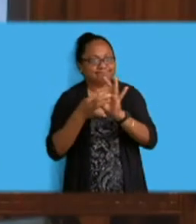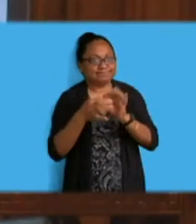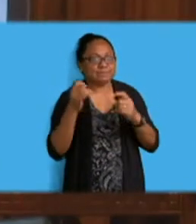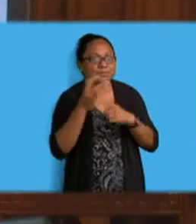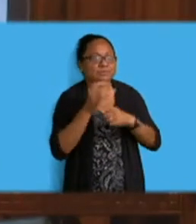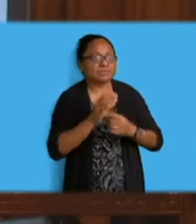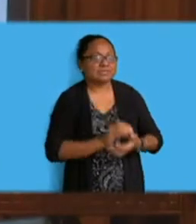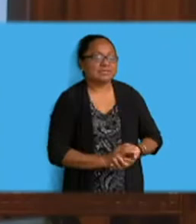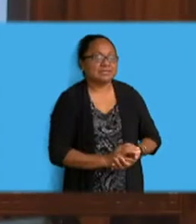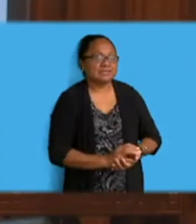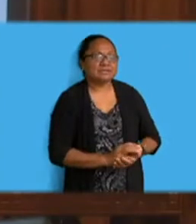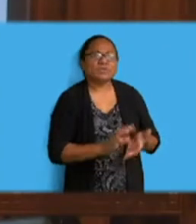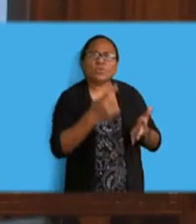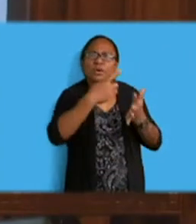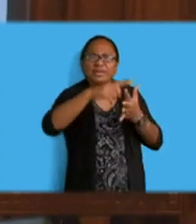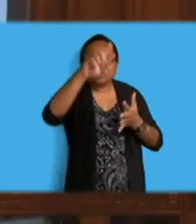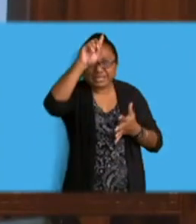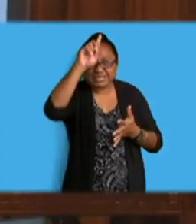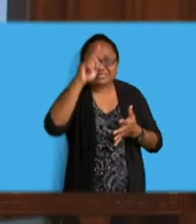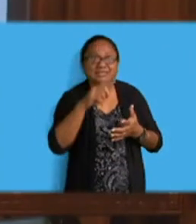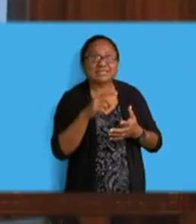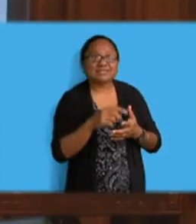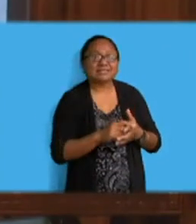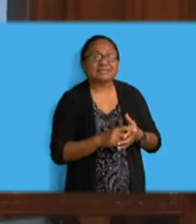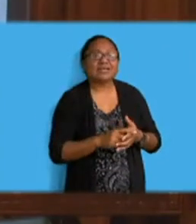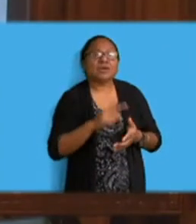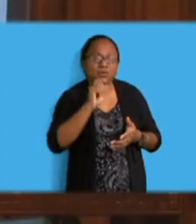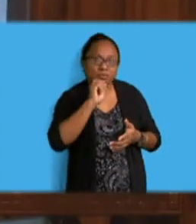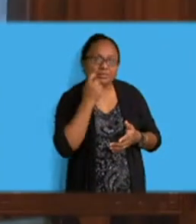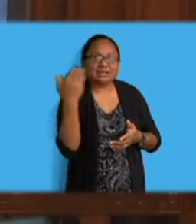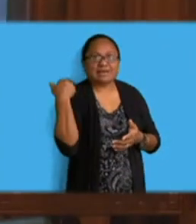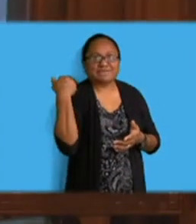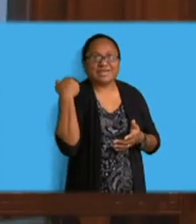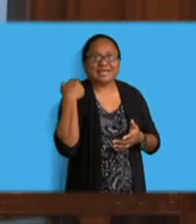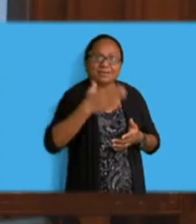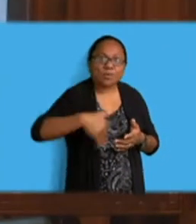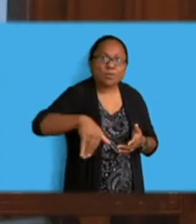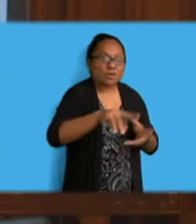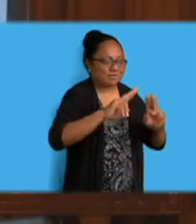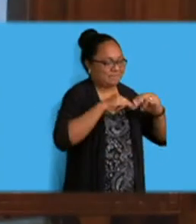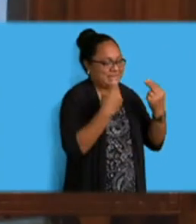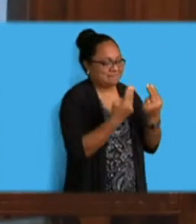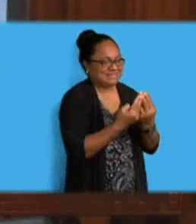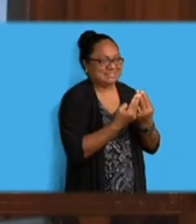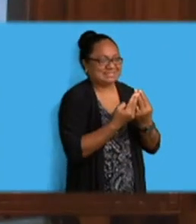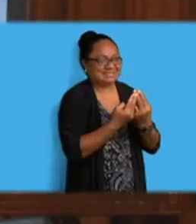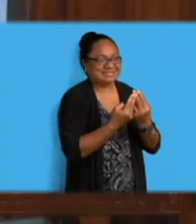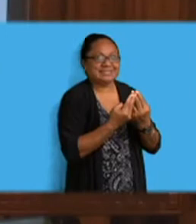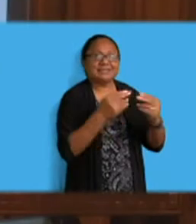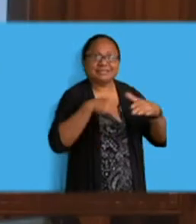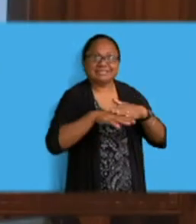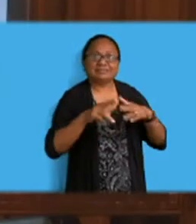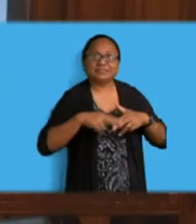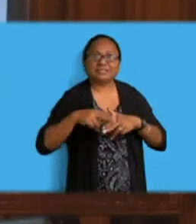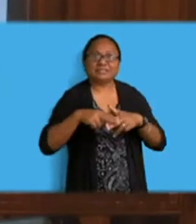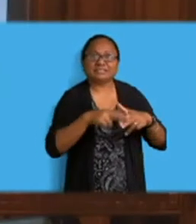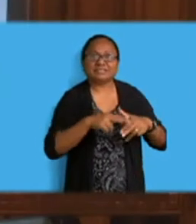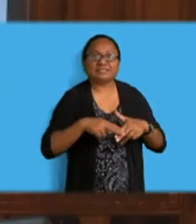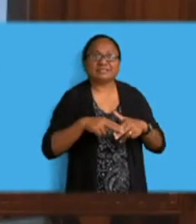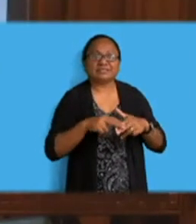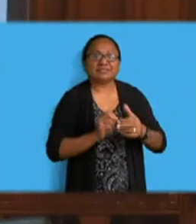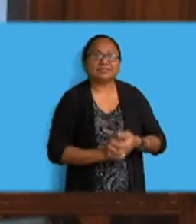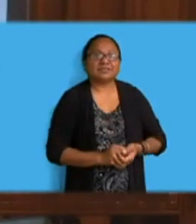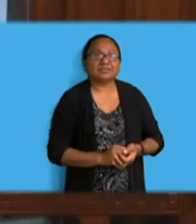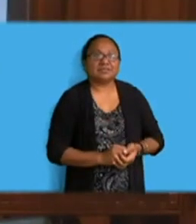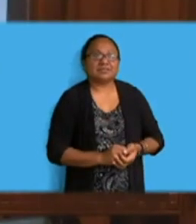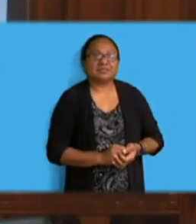education is something that affects nearly every household in the country. Every household is indirectly or directly affected